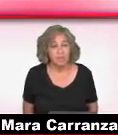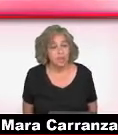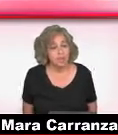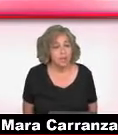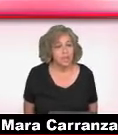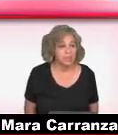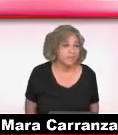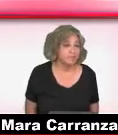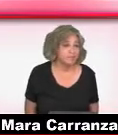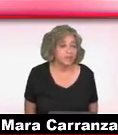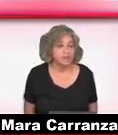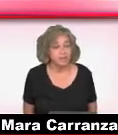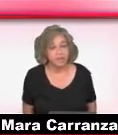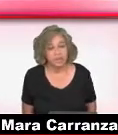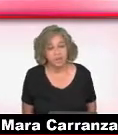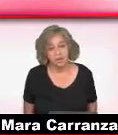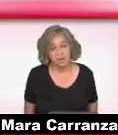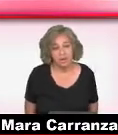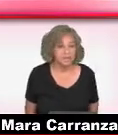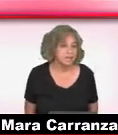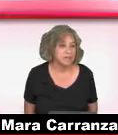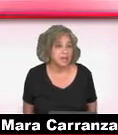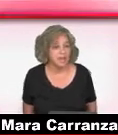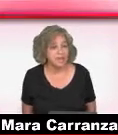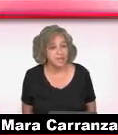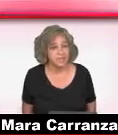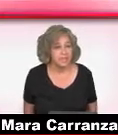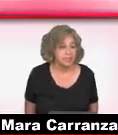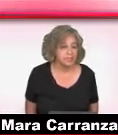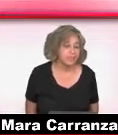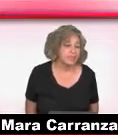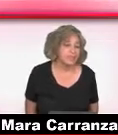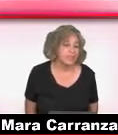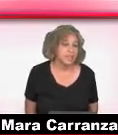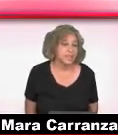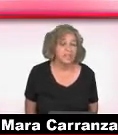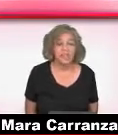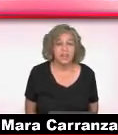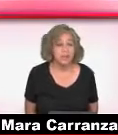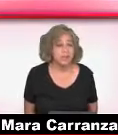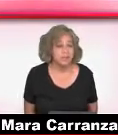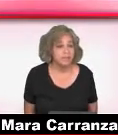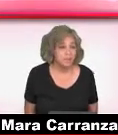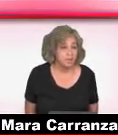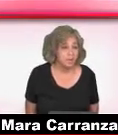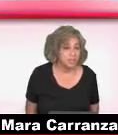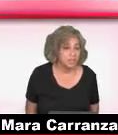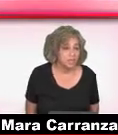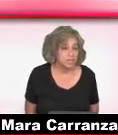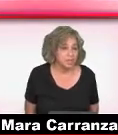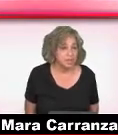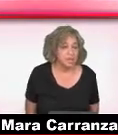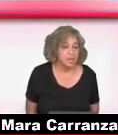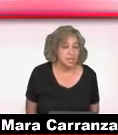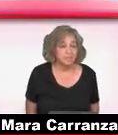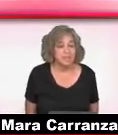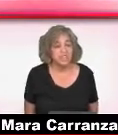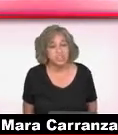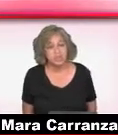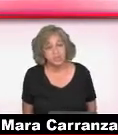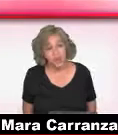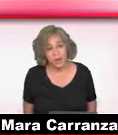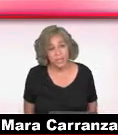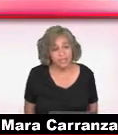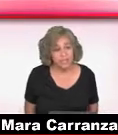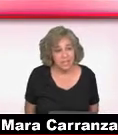that don't want a polygraph or lie detector, they don't want an evaluation, if they